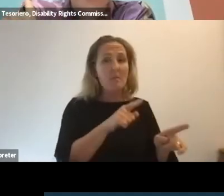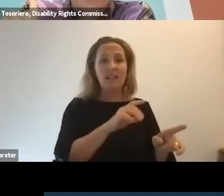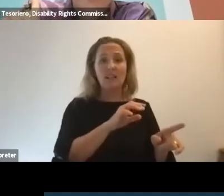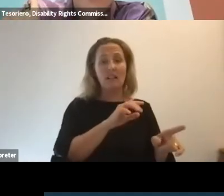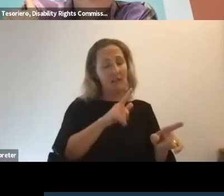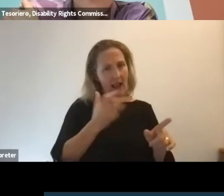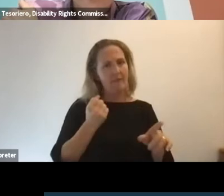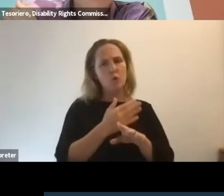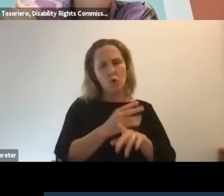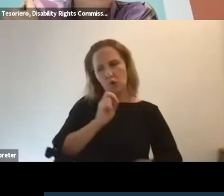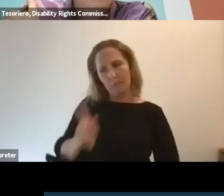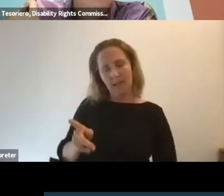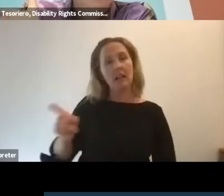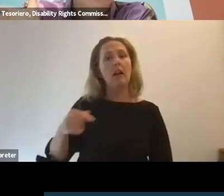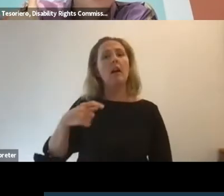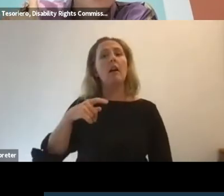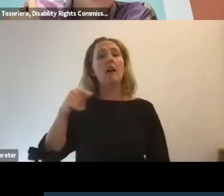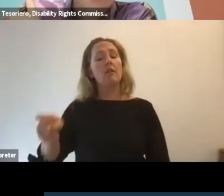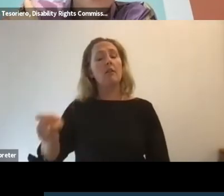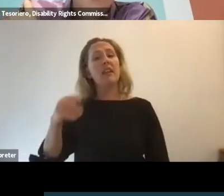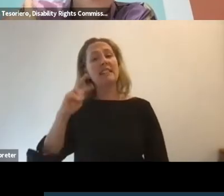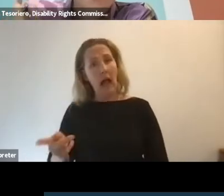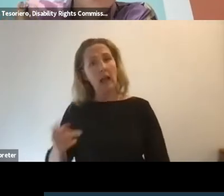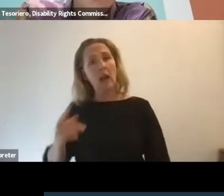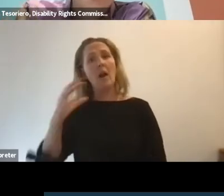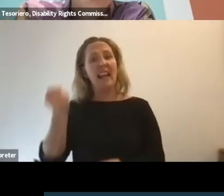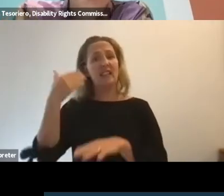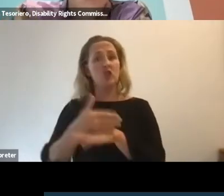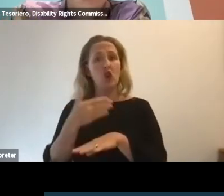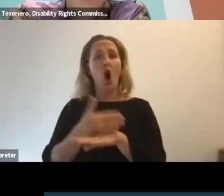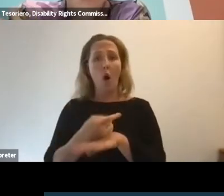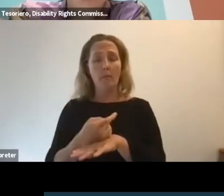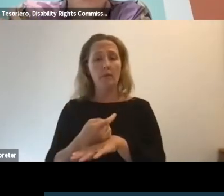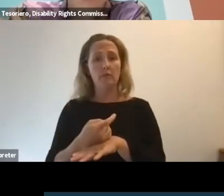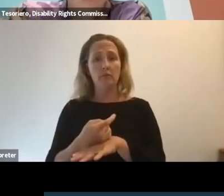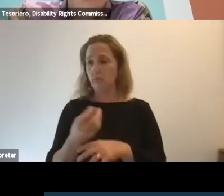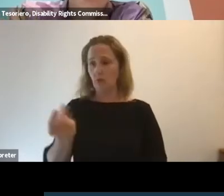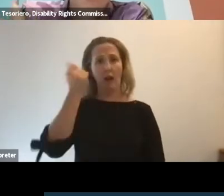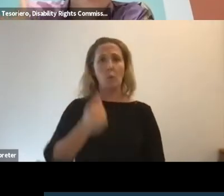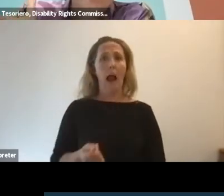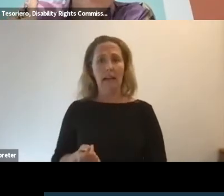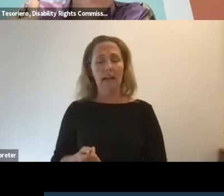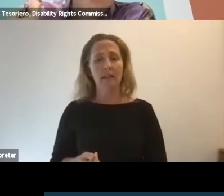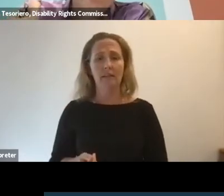still get the role ahead of them right now. And, you know, I shouldn't really